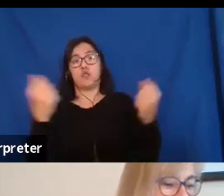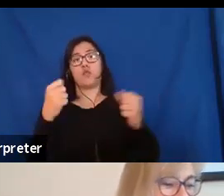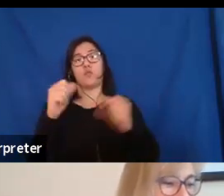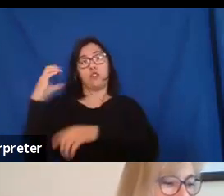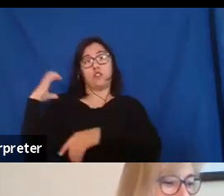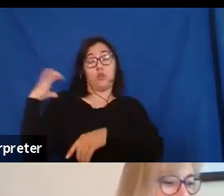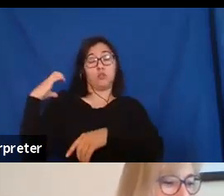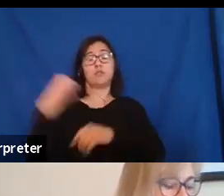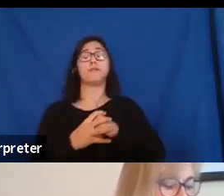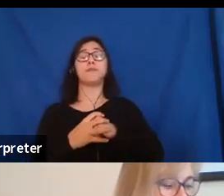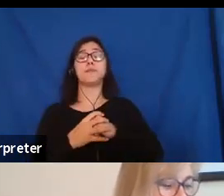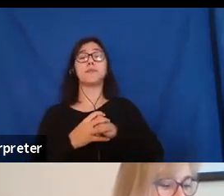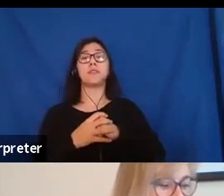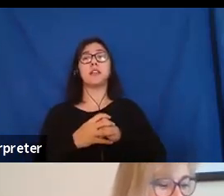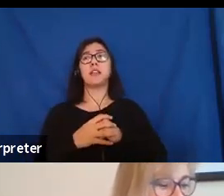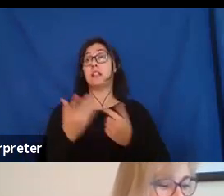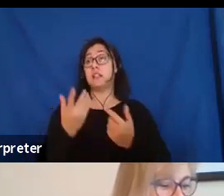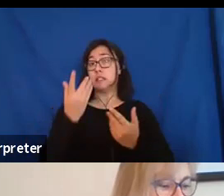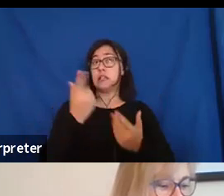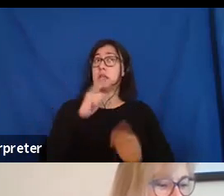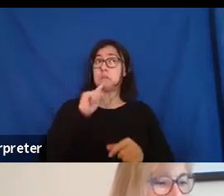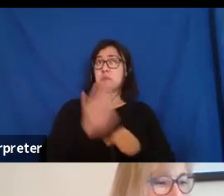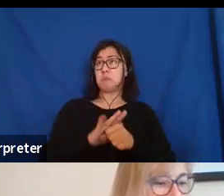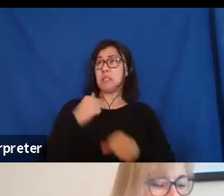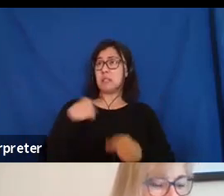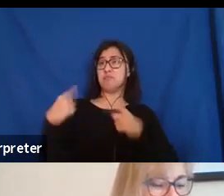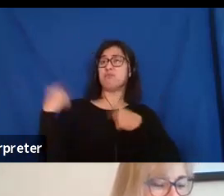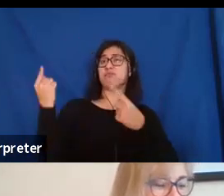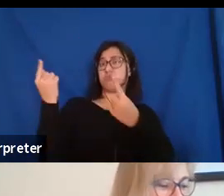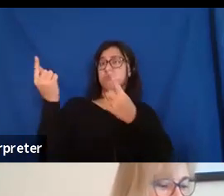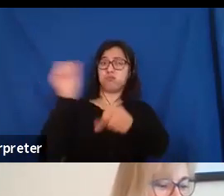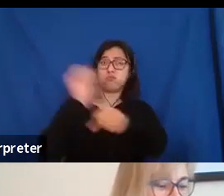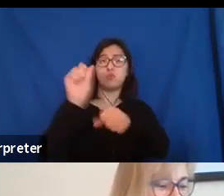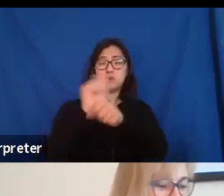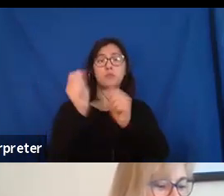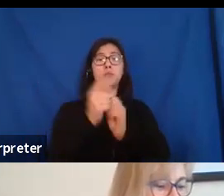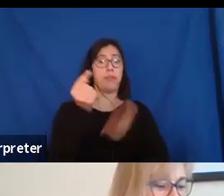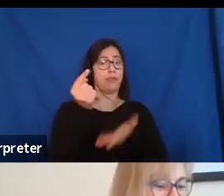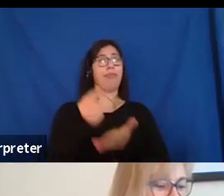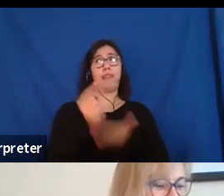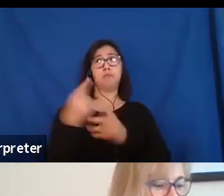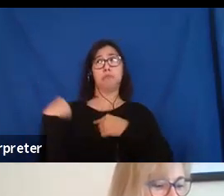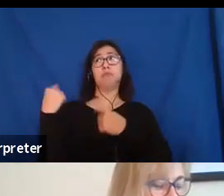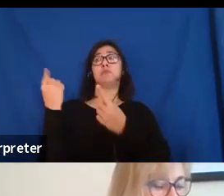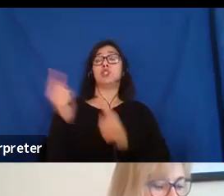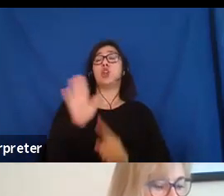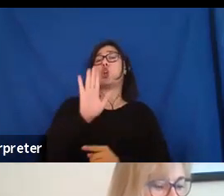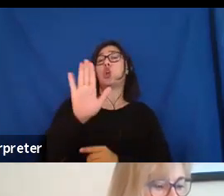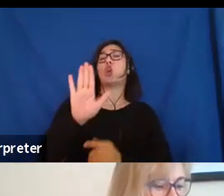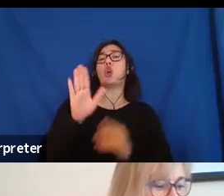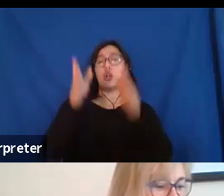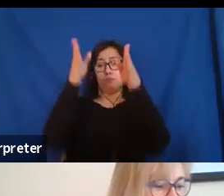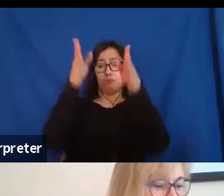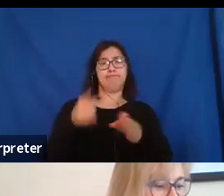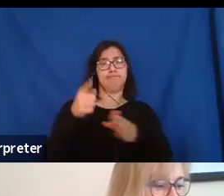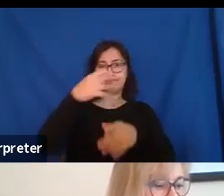on for a while now. I work with a therapist who uses a specific method of healing for people who are healing